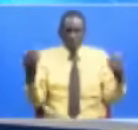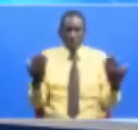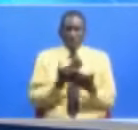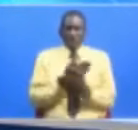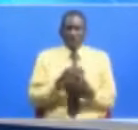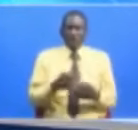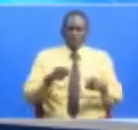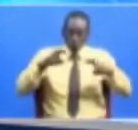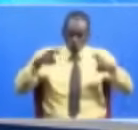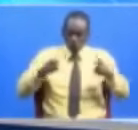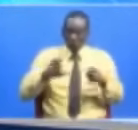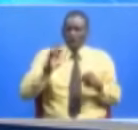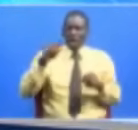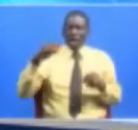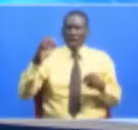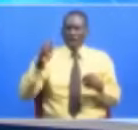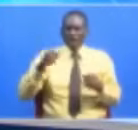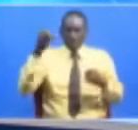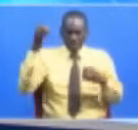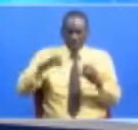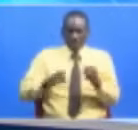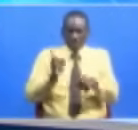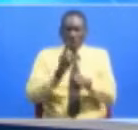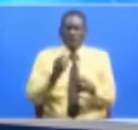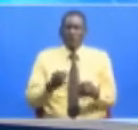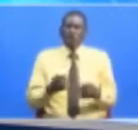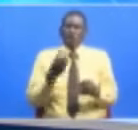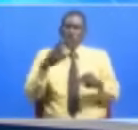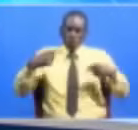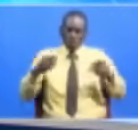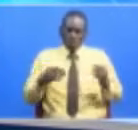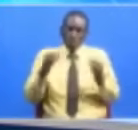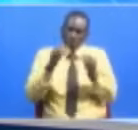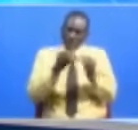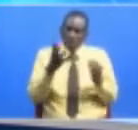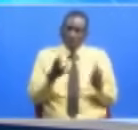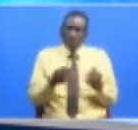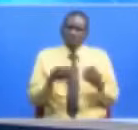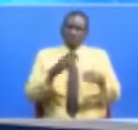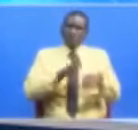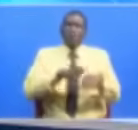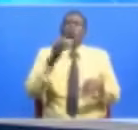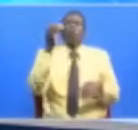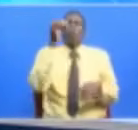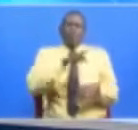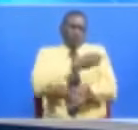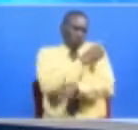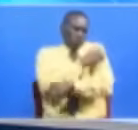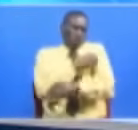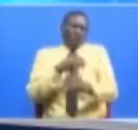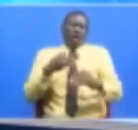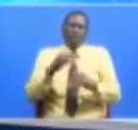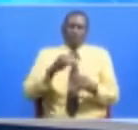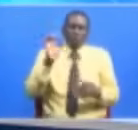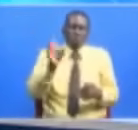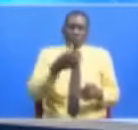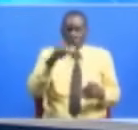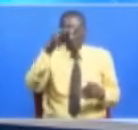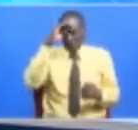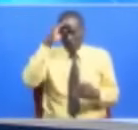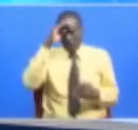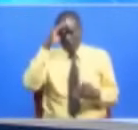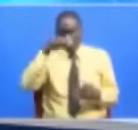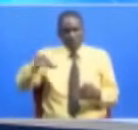last moments as told by two people he encountered on his way back to the hospital after a night out at an entertainment